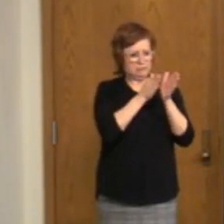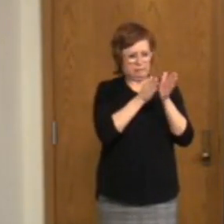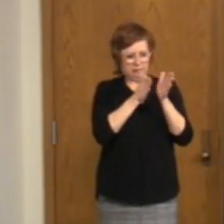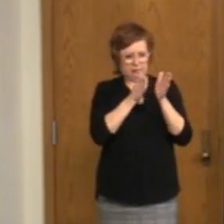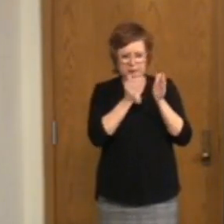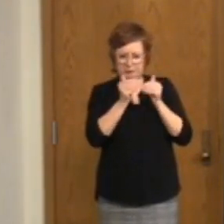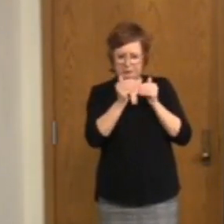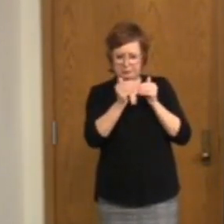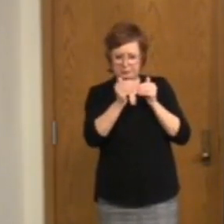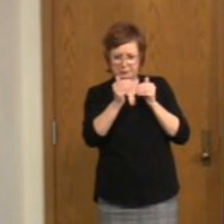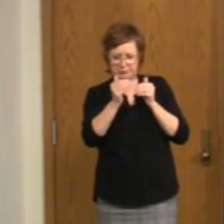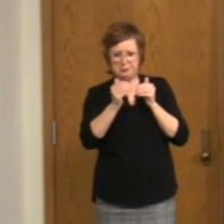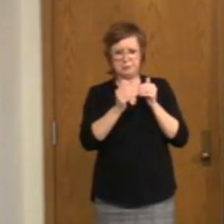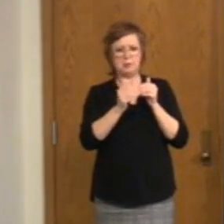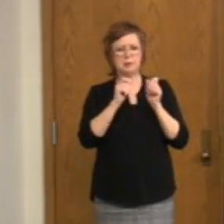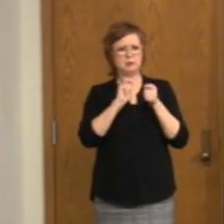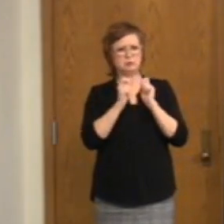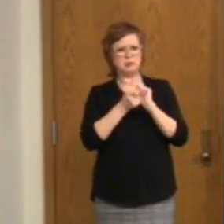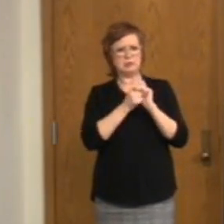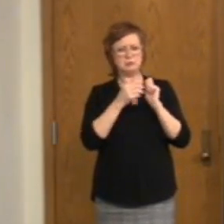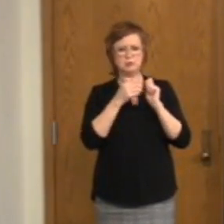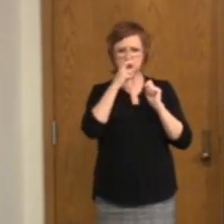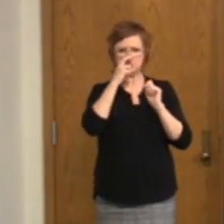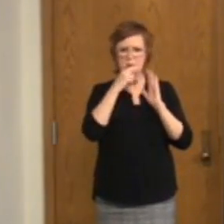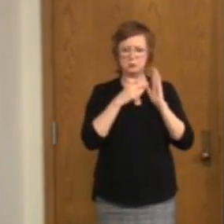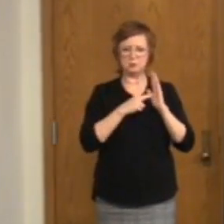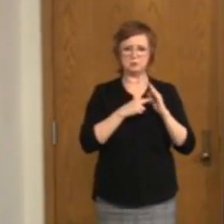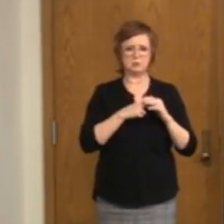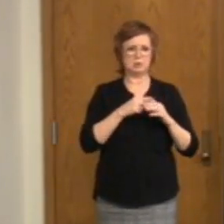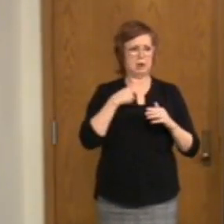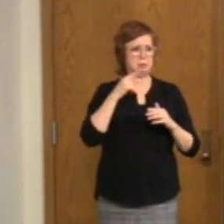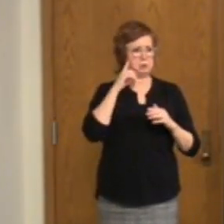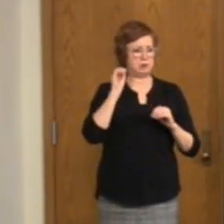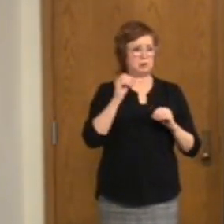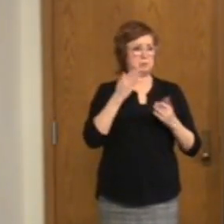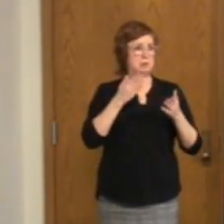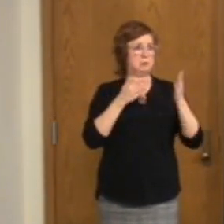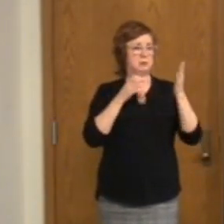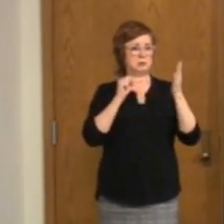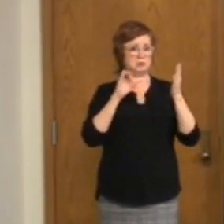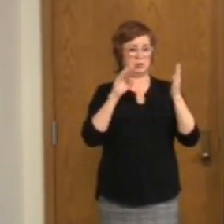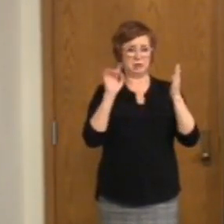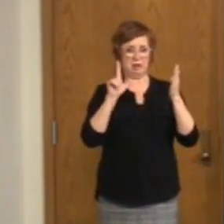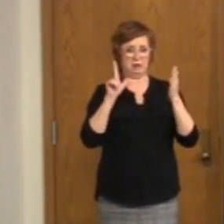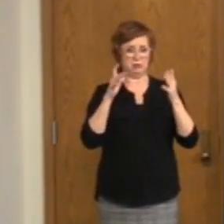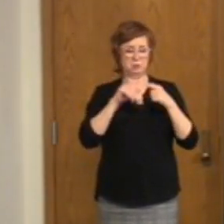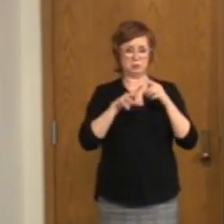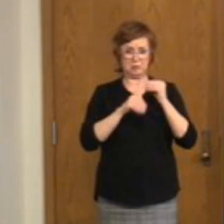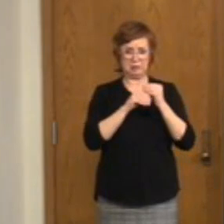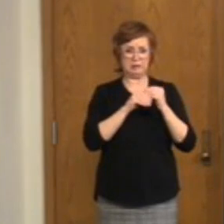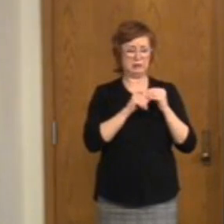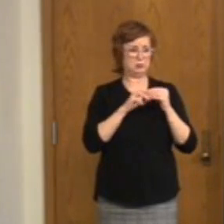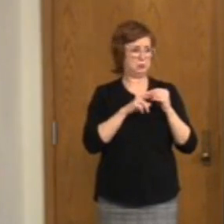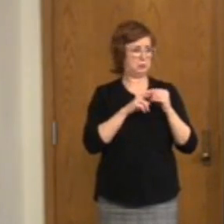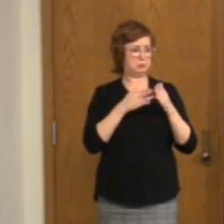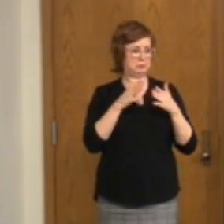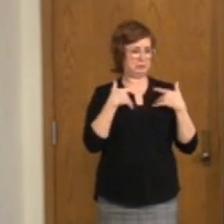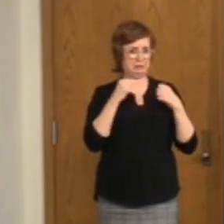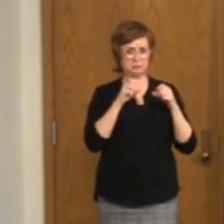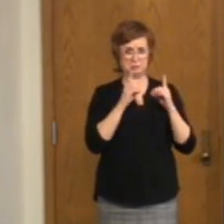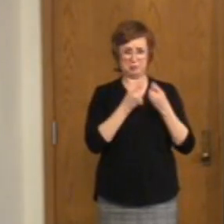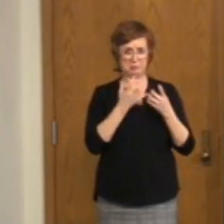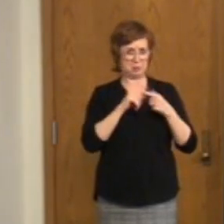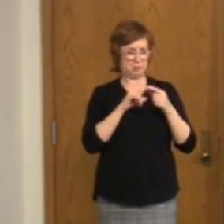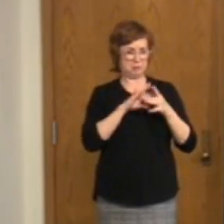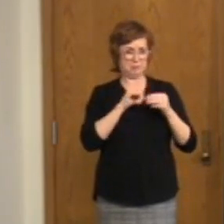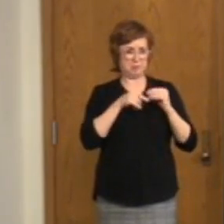December. So I wasn't aware of it. I'm sure if Public Health or Scott Livingston's on the line, if you have anything to add, if you're aware of that